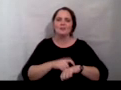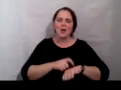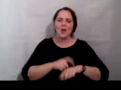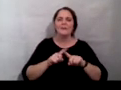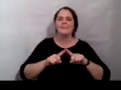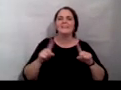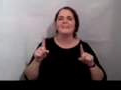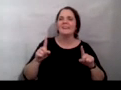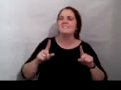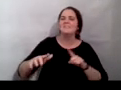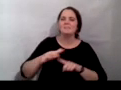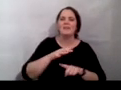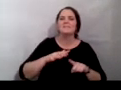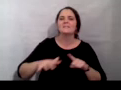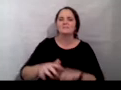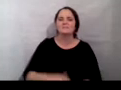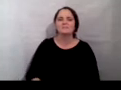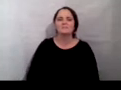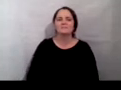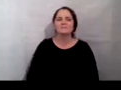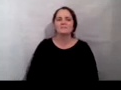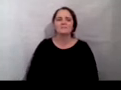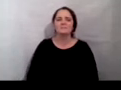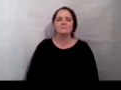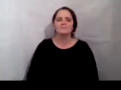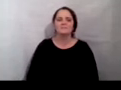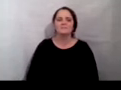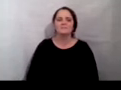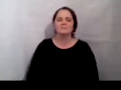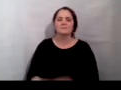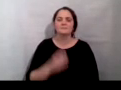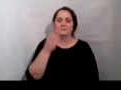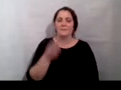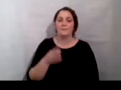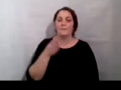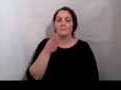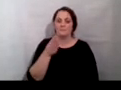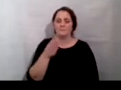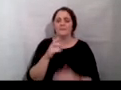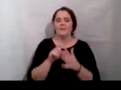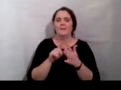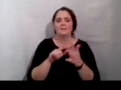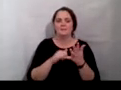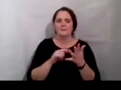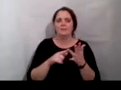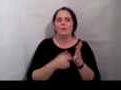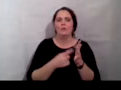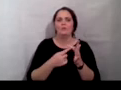space, etc. So this is, I'm talking about disorientation and